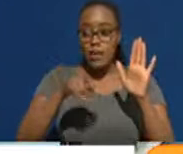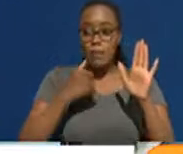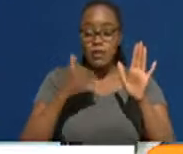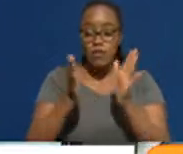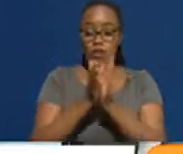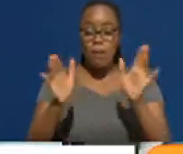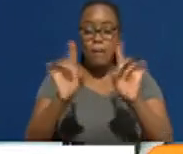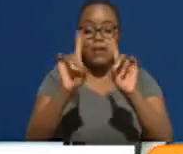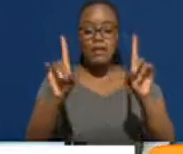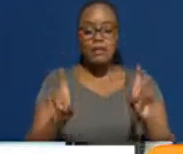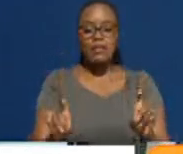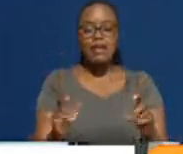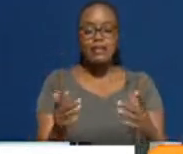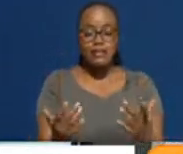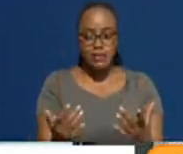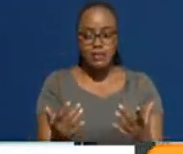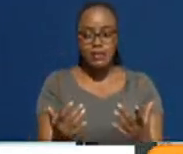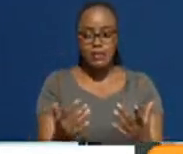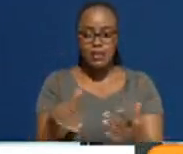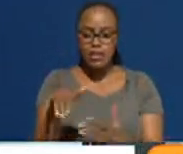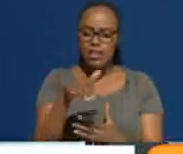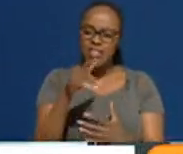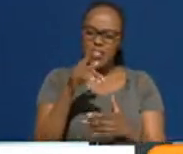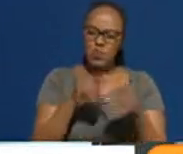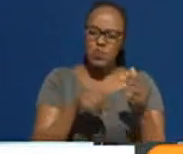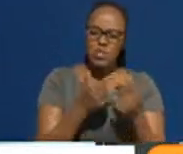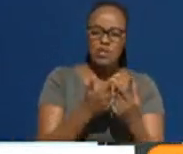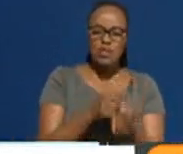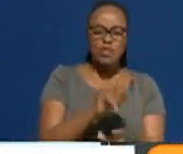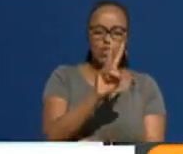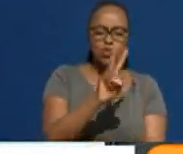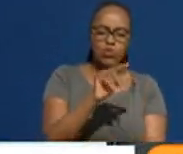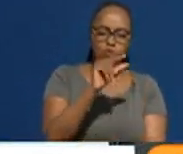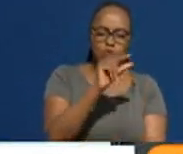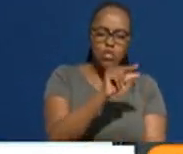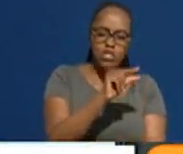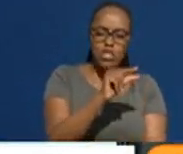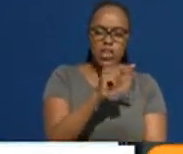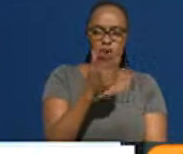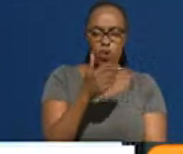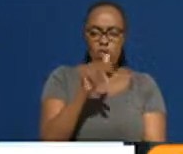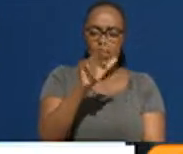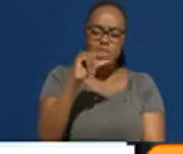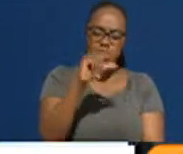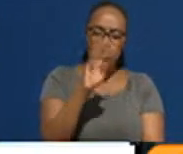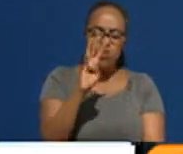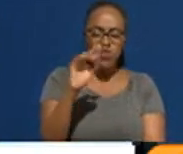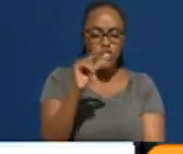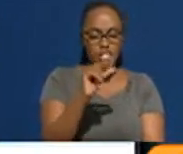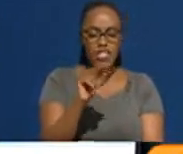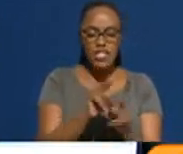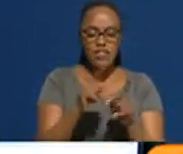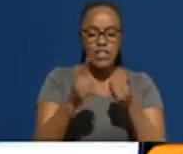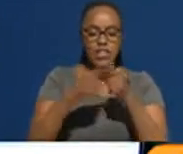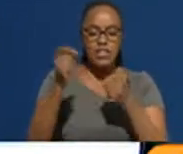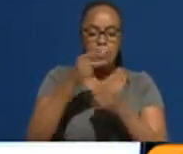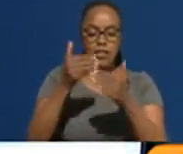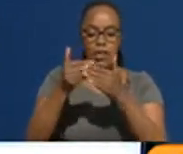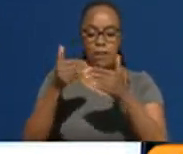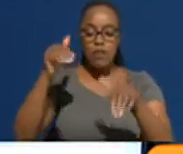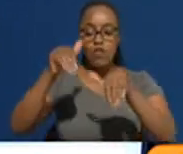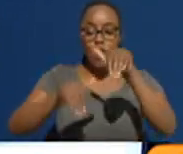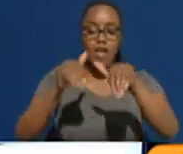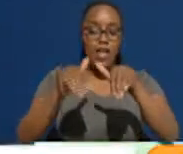public testing. Yes. In what is either 2G, 3G, 4G, so that you can test the system. It's 6 months to the